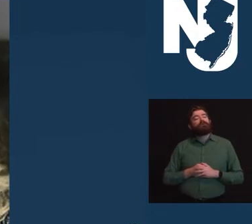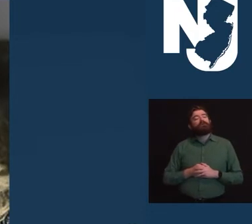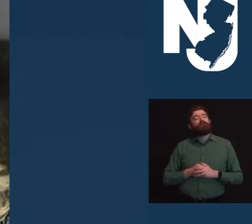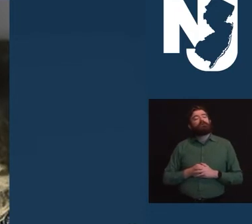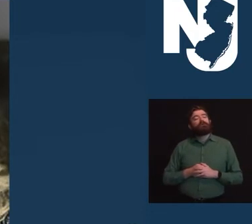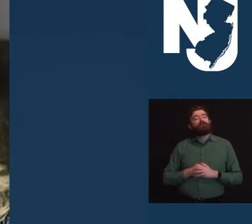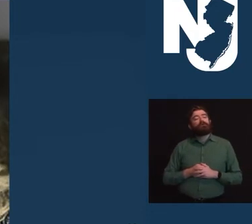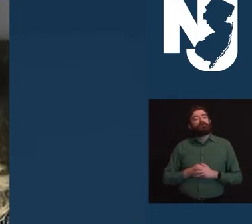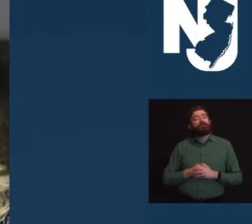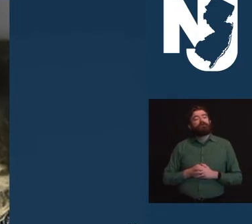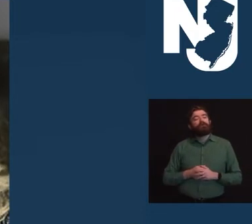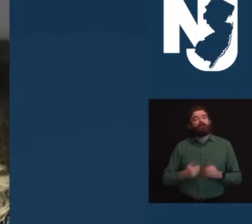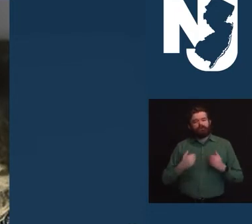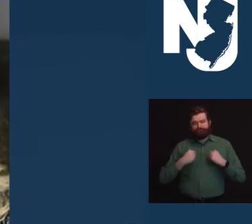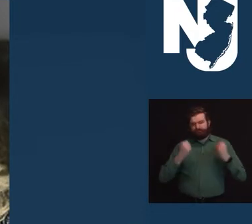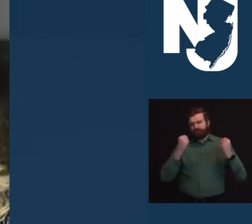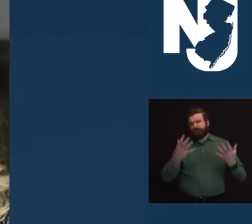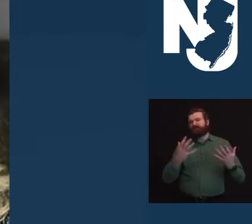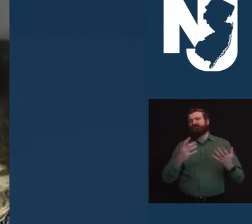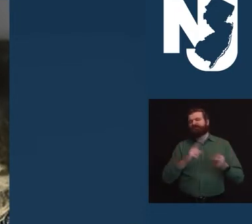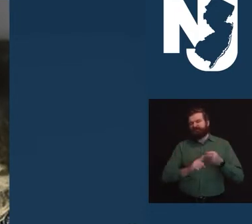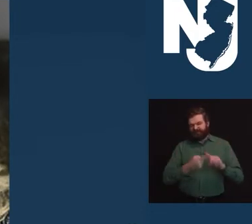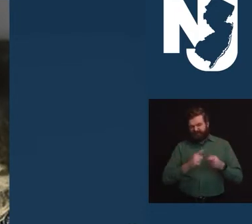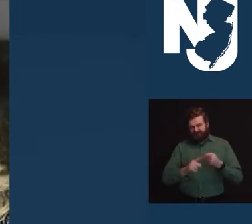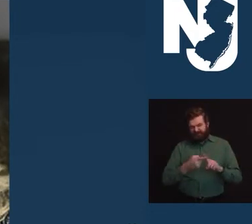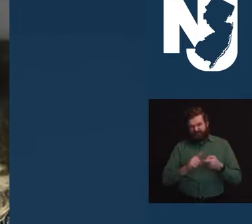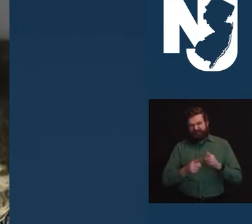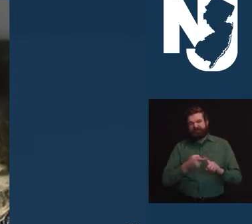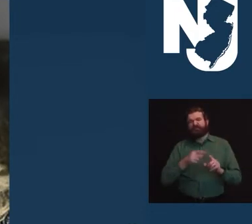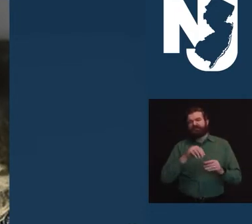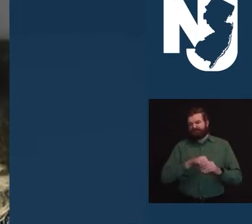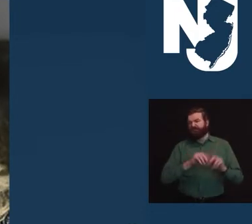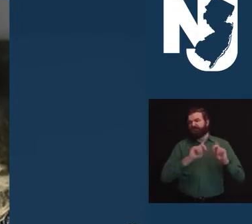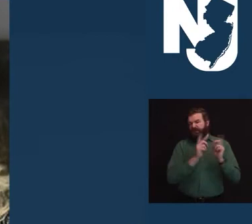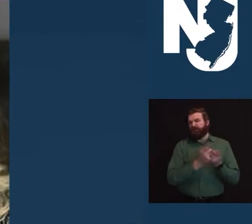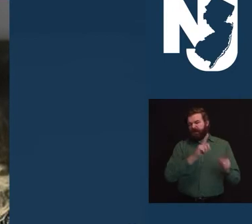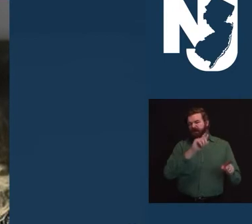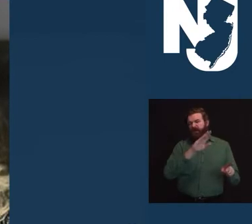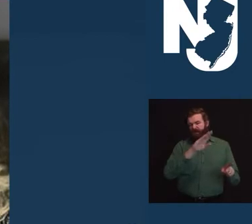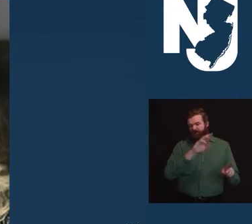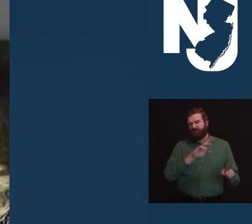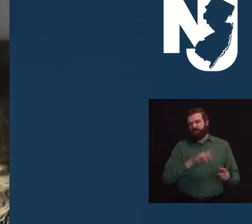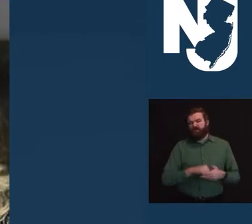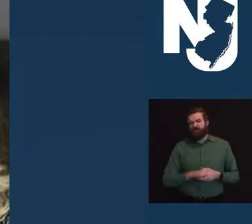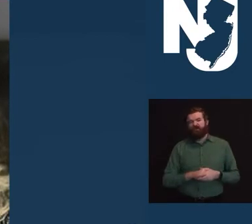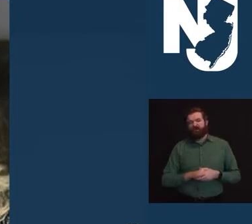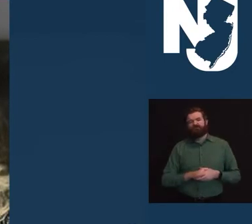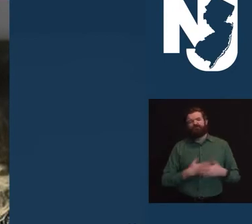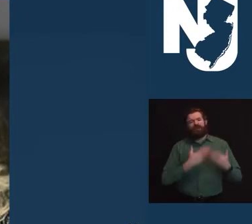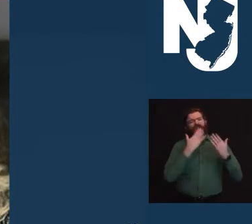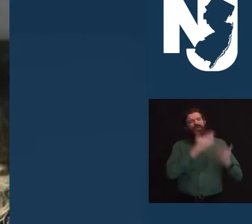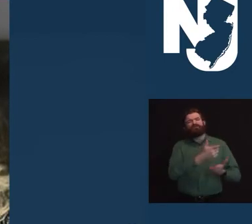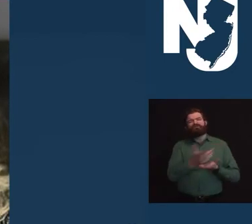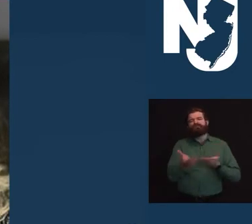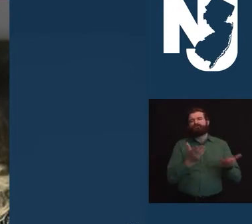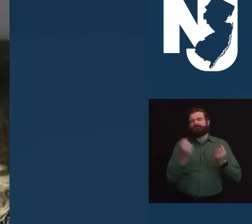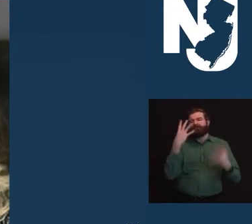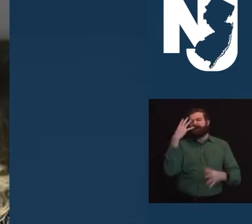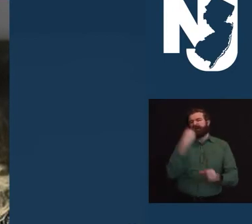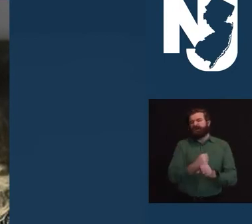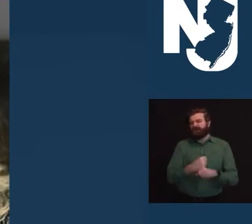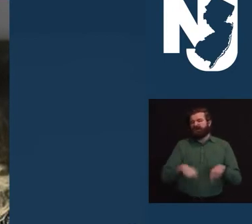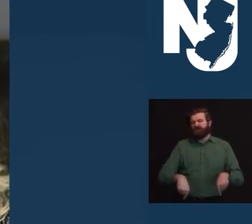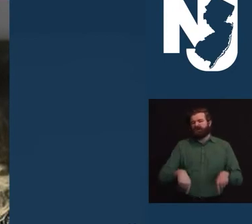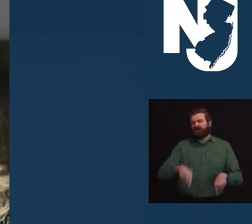both Dobie and Labor. We thank her for her years of service to the state of New Jersey. She will be missed. God bless you and watch